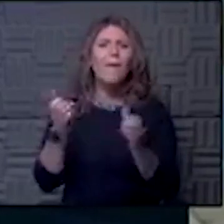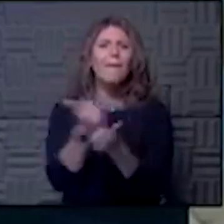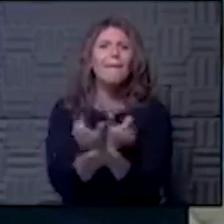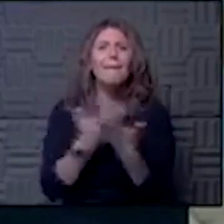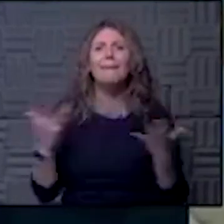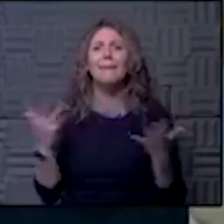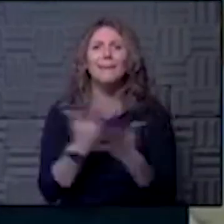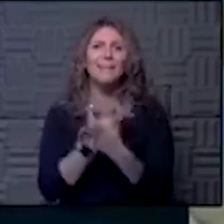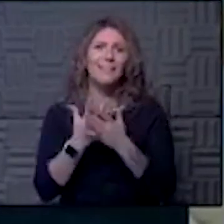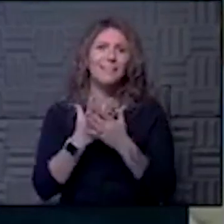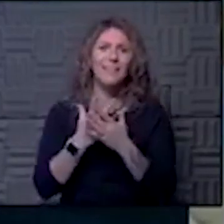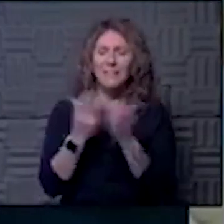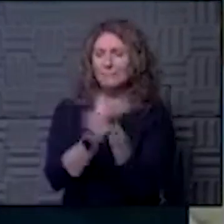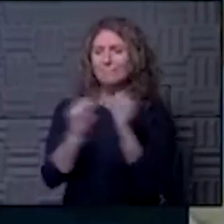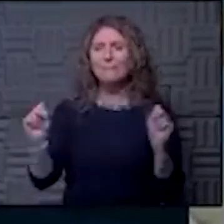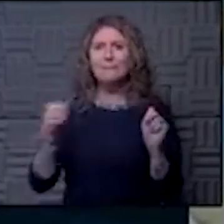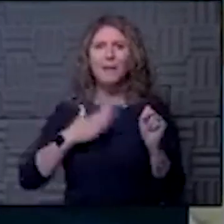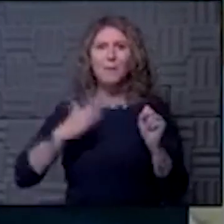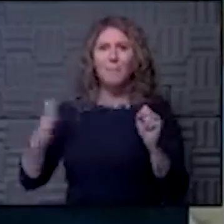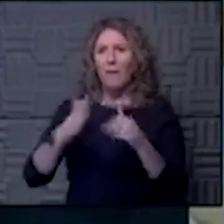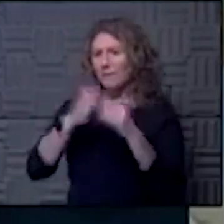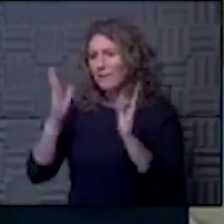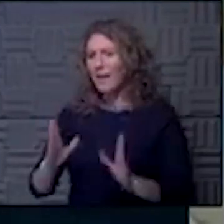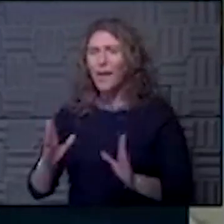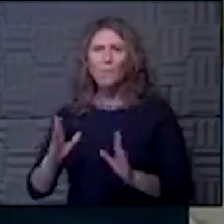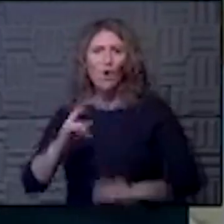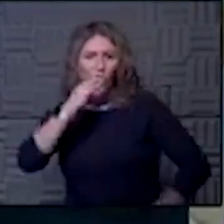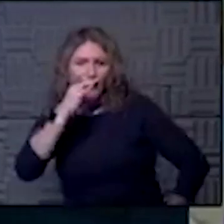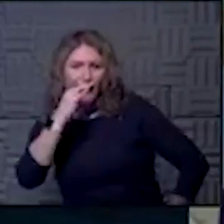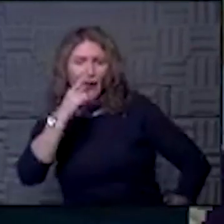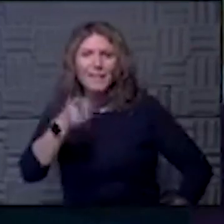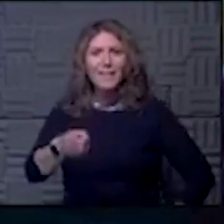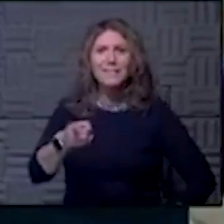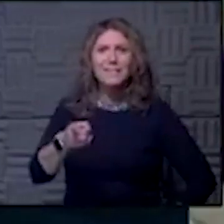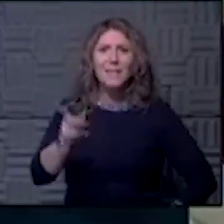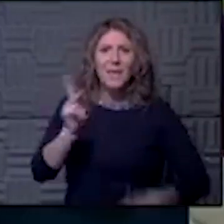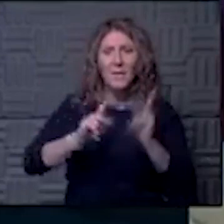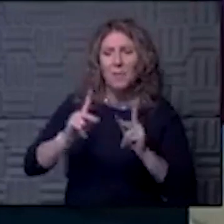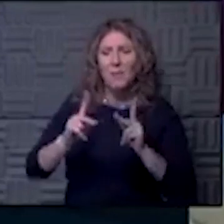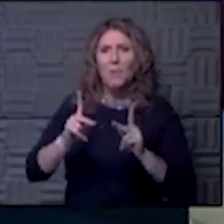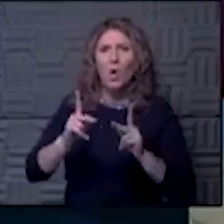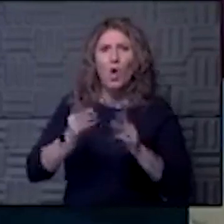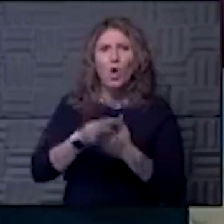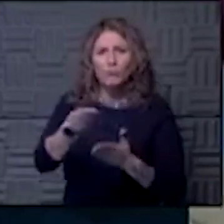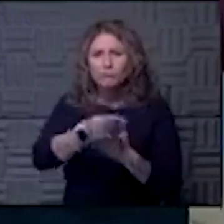nurse, the kid who bags my groceries. Fortunately, all I have to do is this.